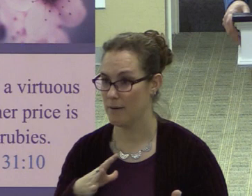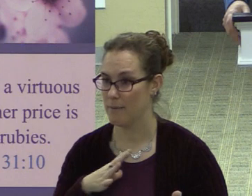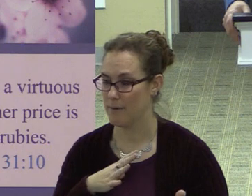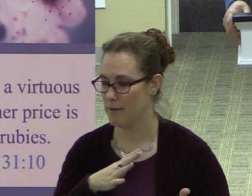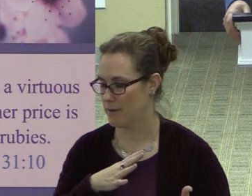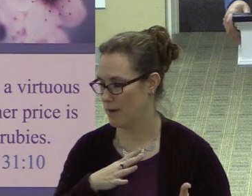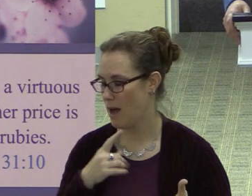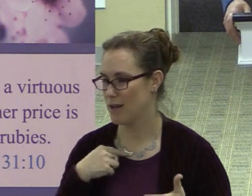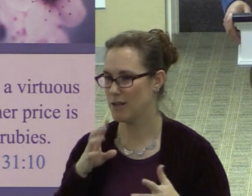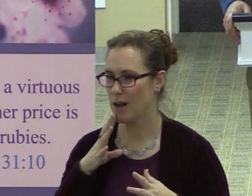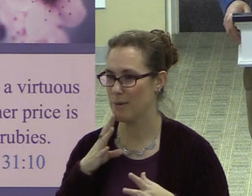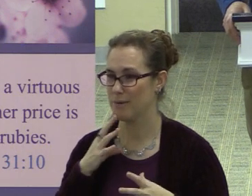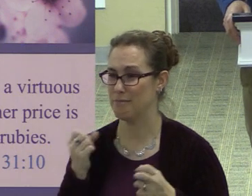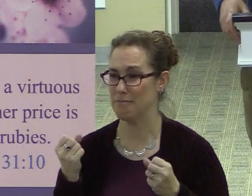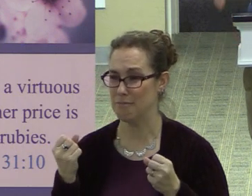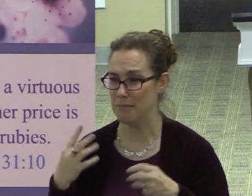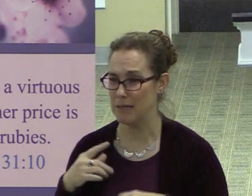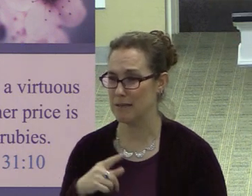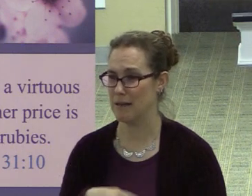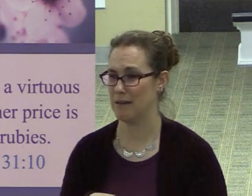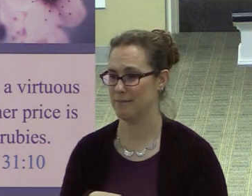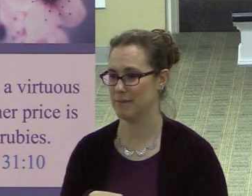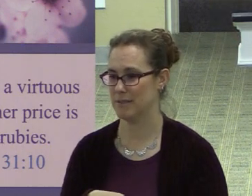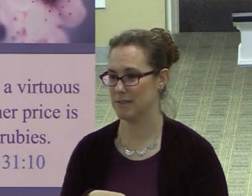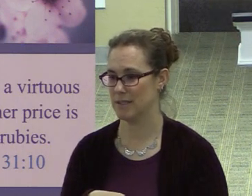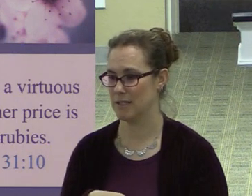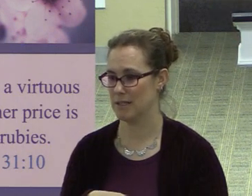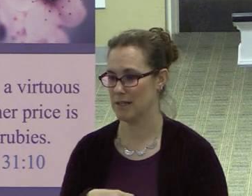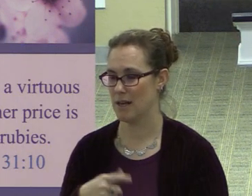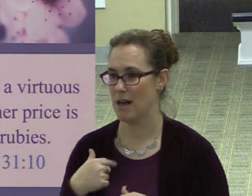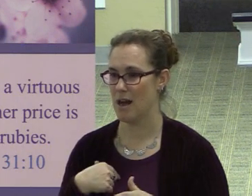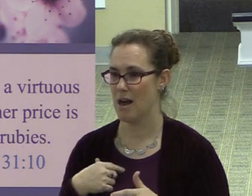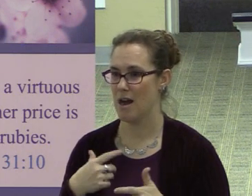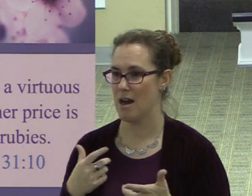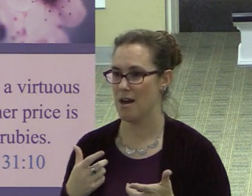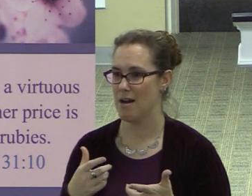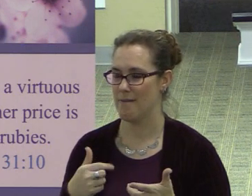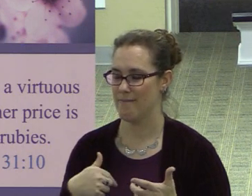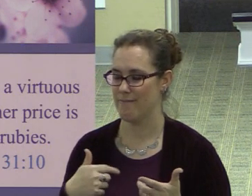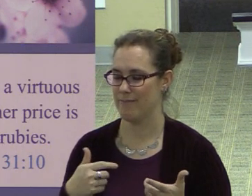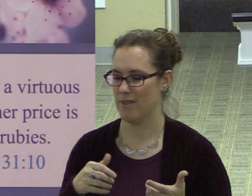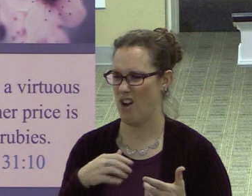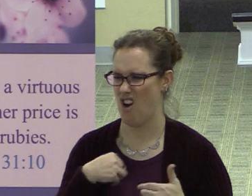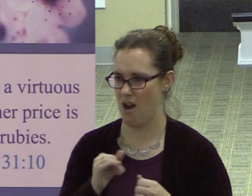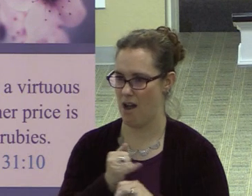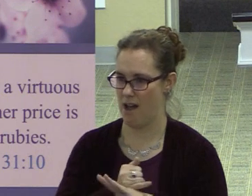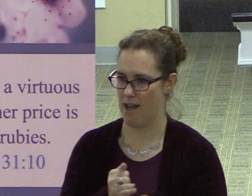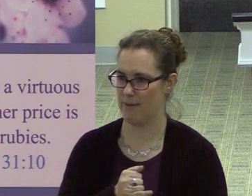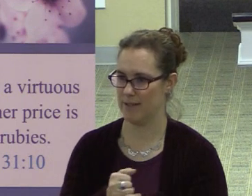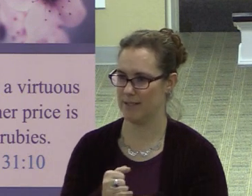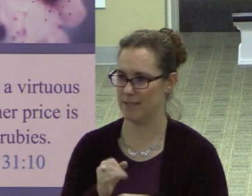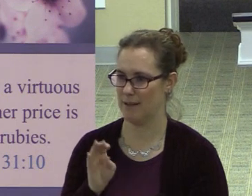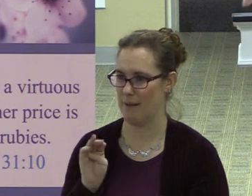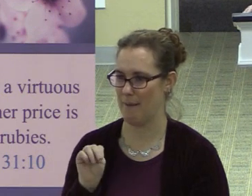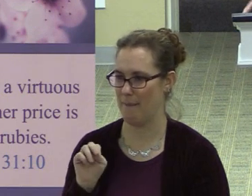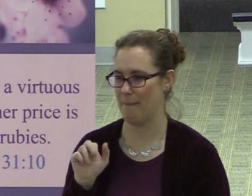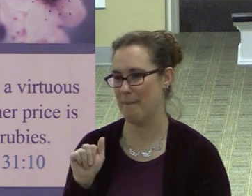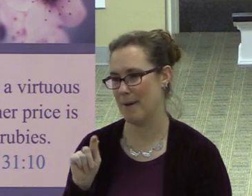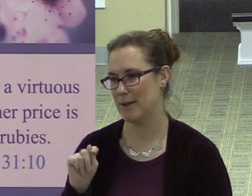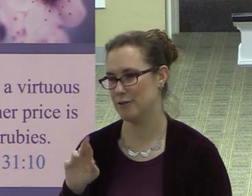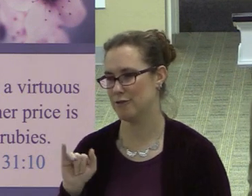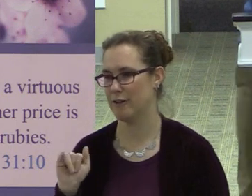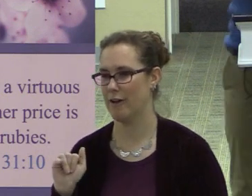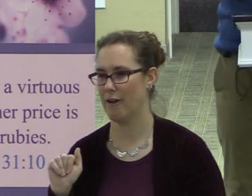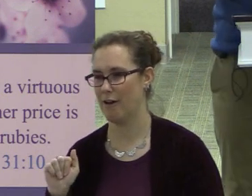to her several times. And she starts pulling. Our island was matriarchal. The women made all the decisions. And so she's grabbing people, which